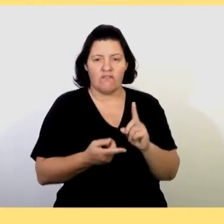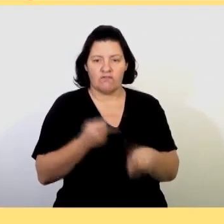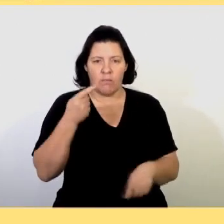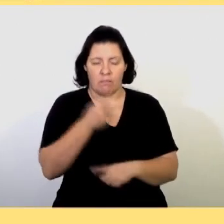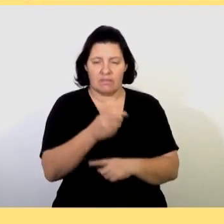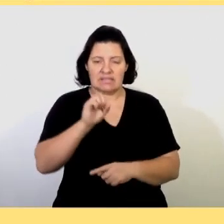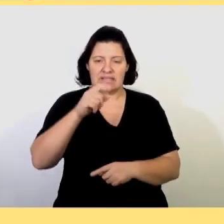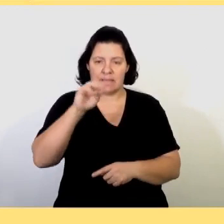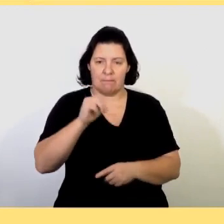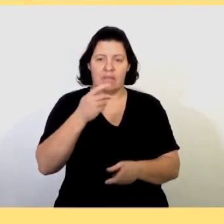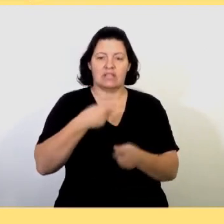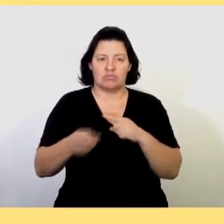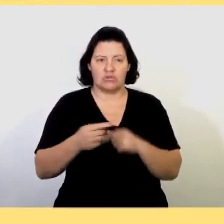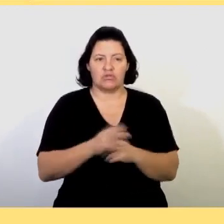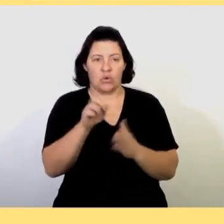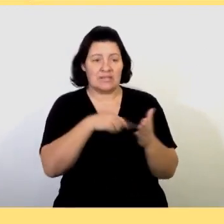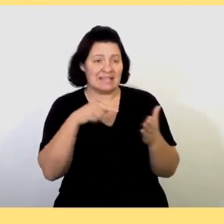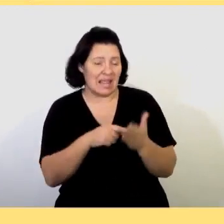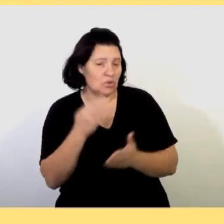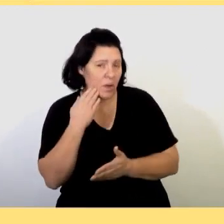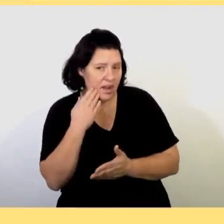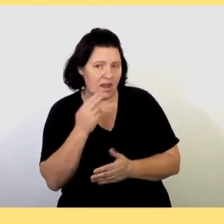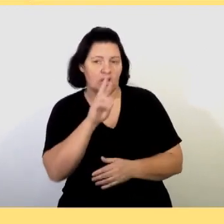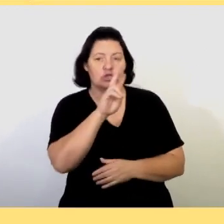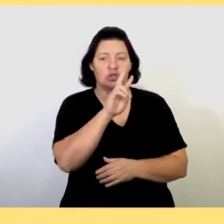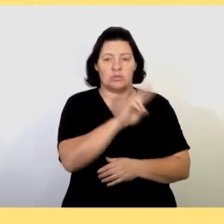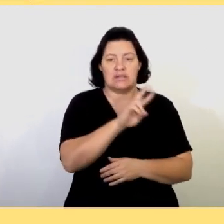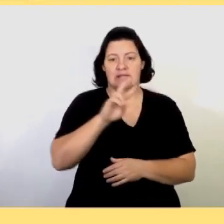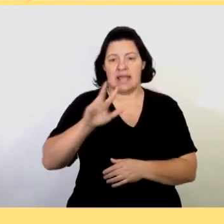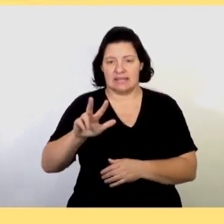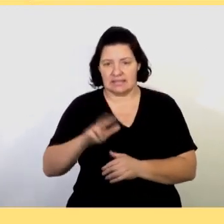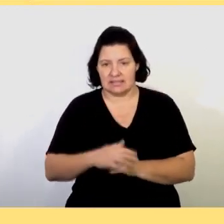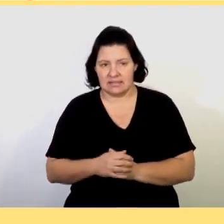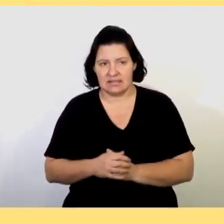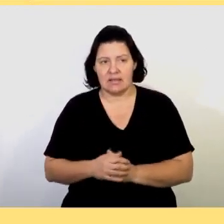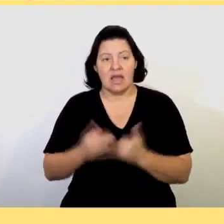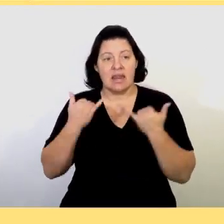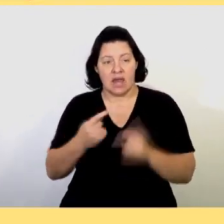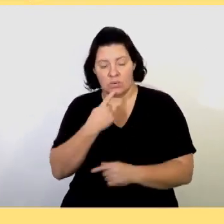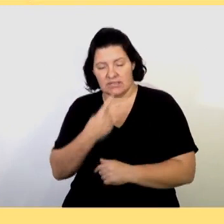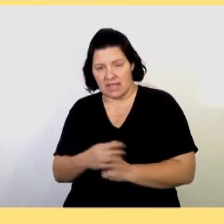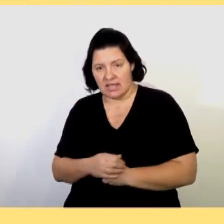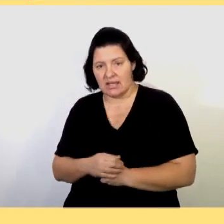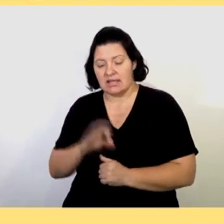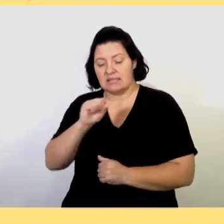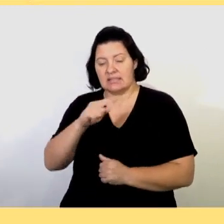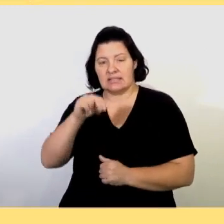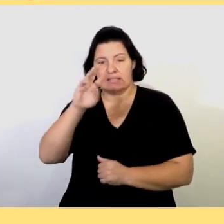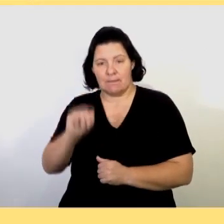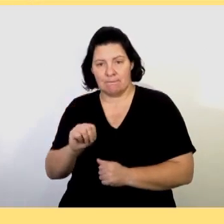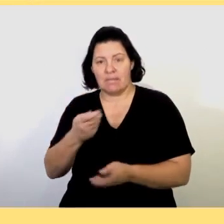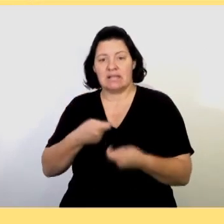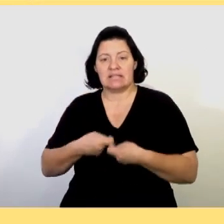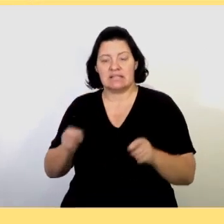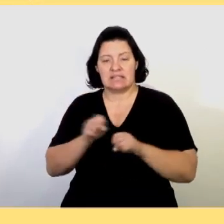from STEM distributors. So the date, it is the 28th. And we're now saying